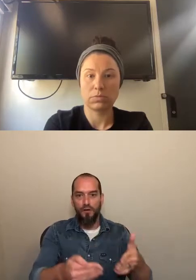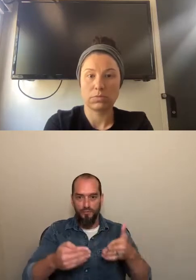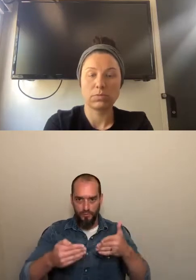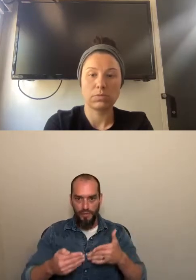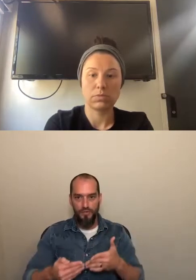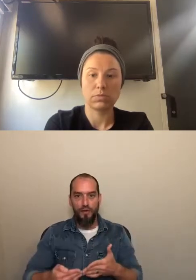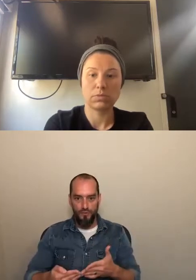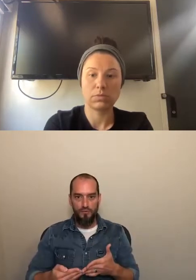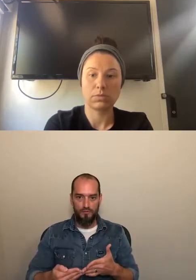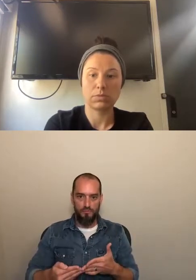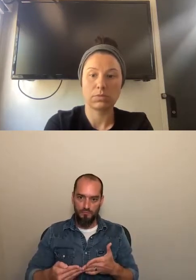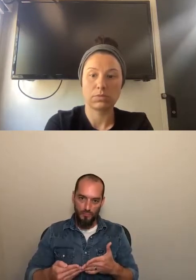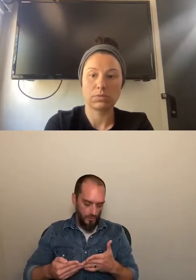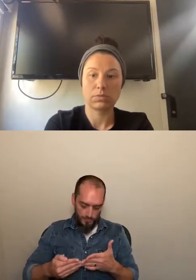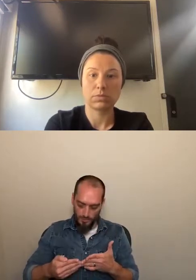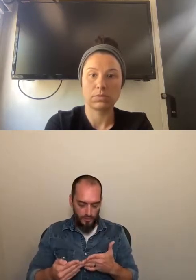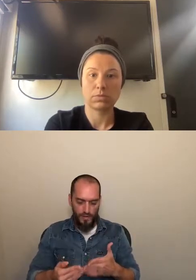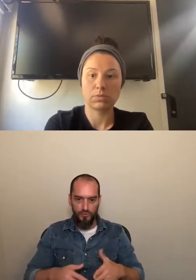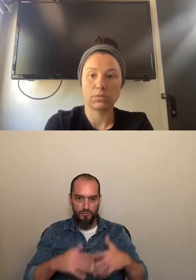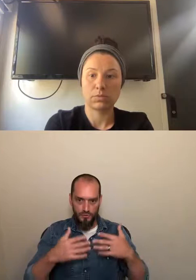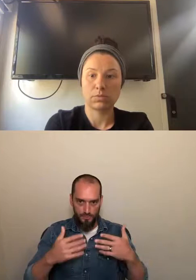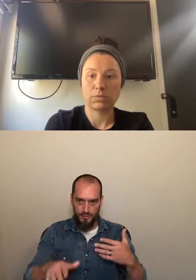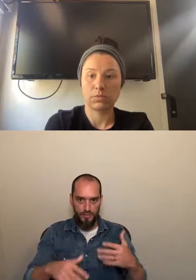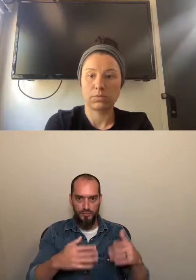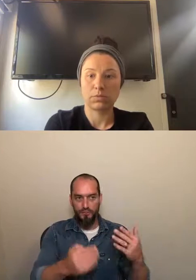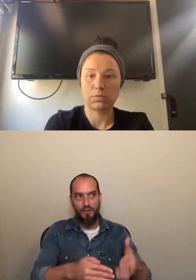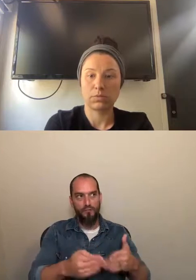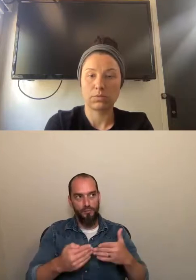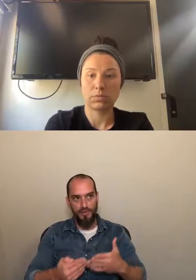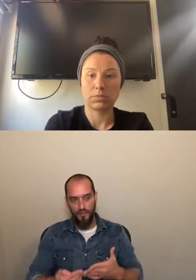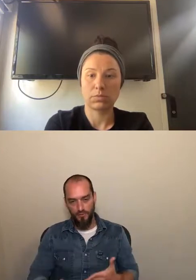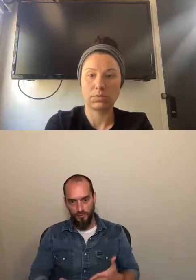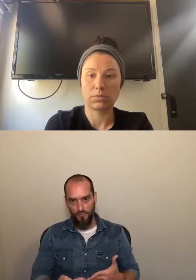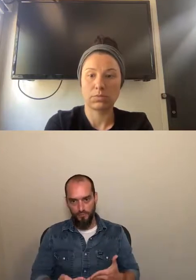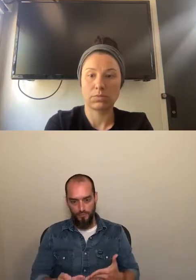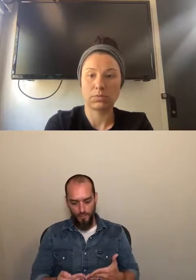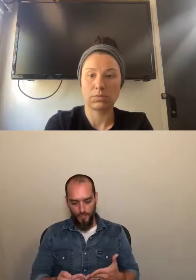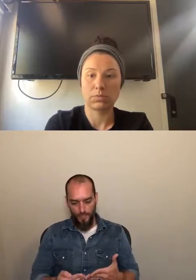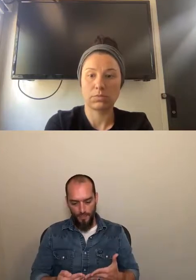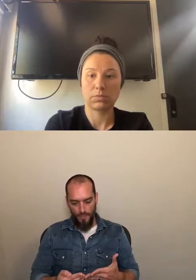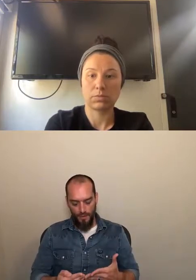Take off the plate cover, or sometimes you don't have to, but just makes it easier. Take off the plate cover.